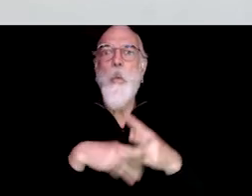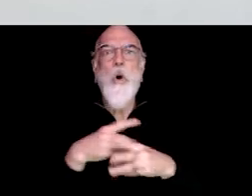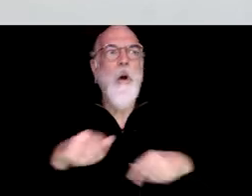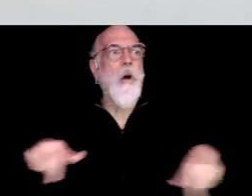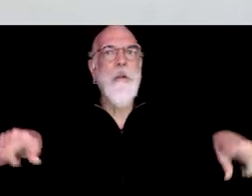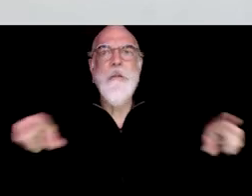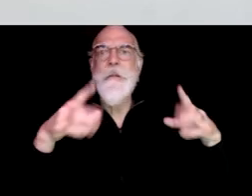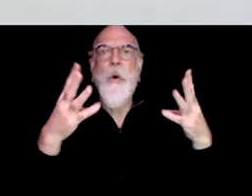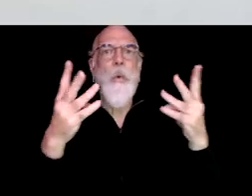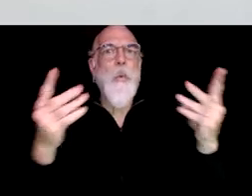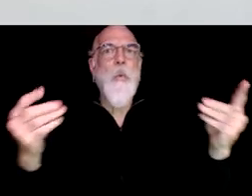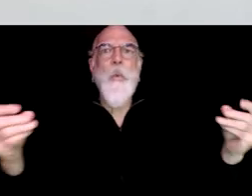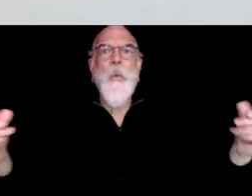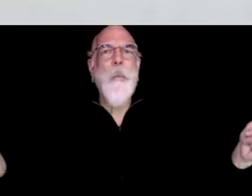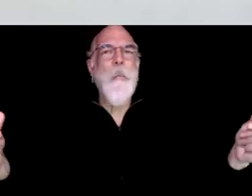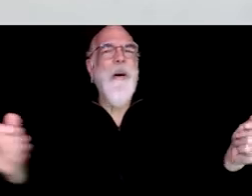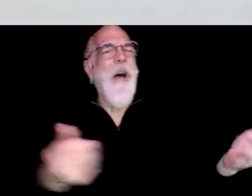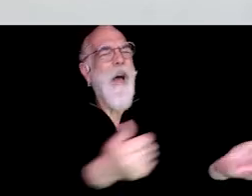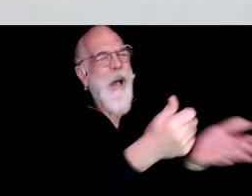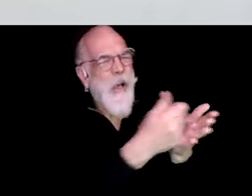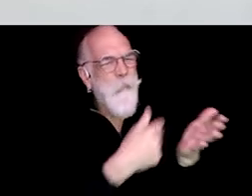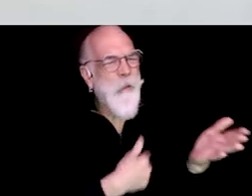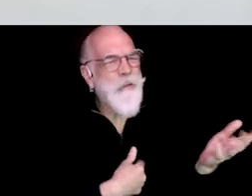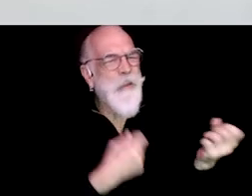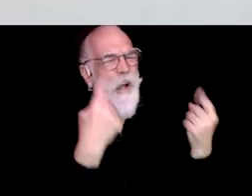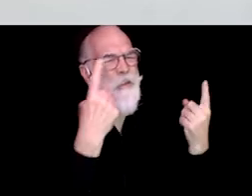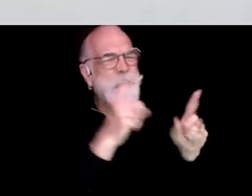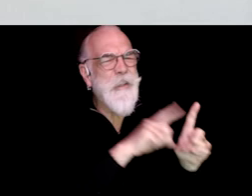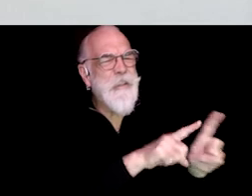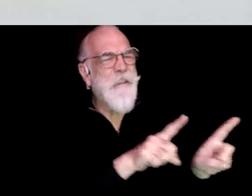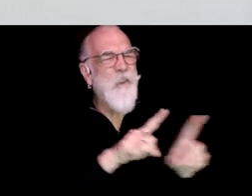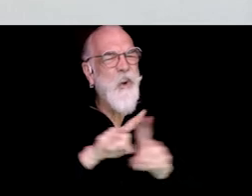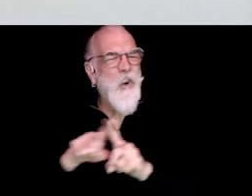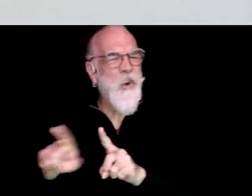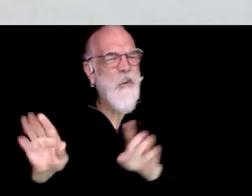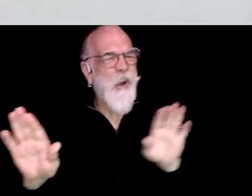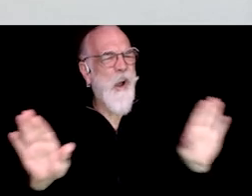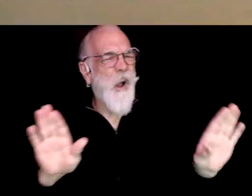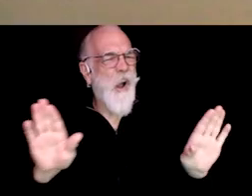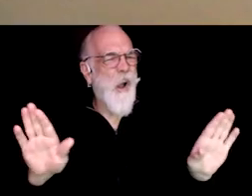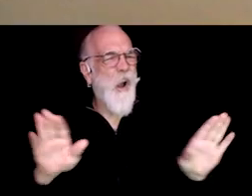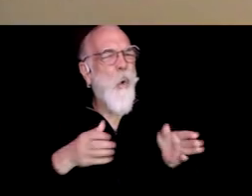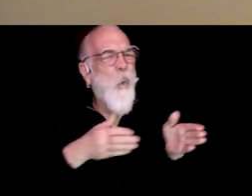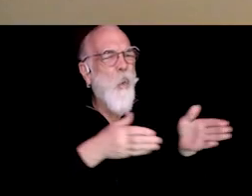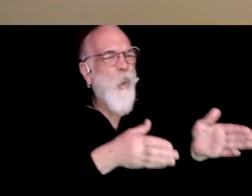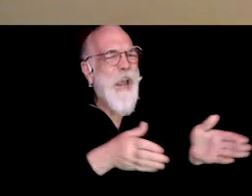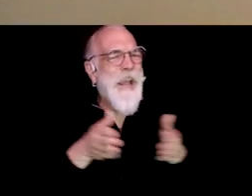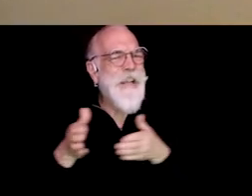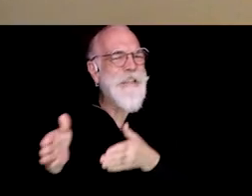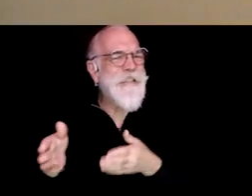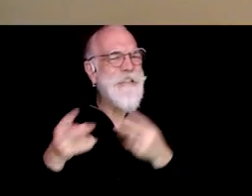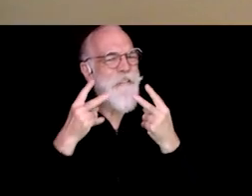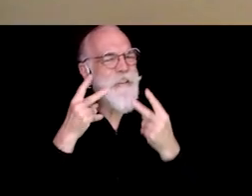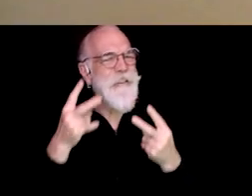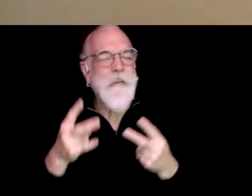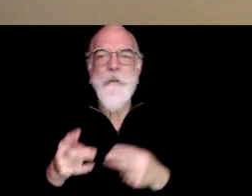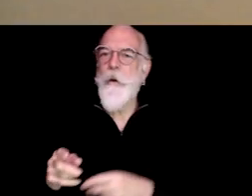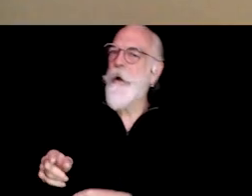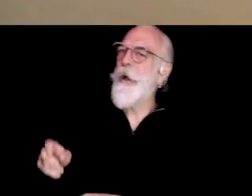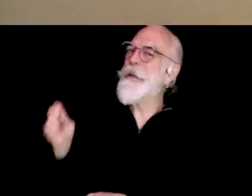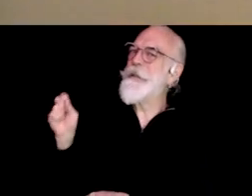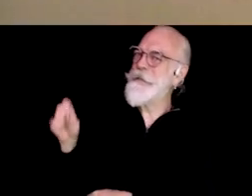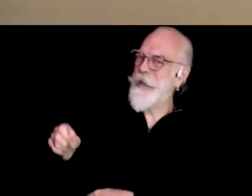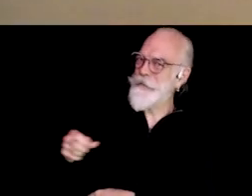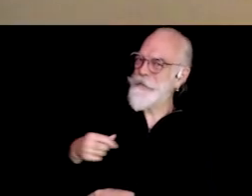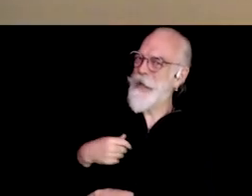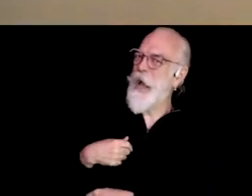the contrasts and outcomes of these different ways of seeing? Yes, and I'll read more also, but first let